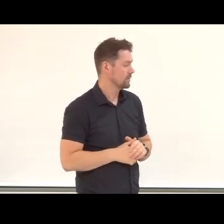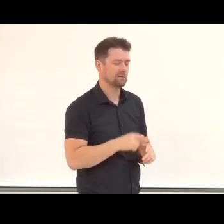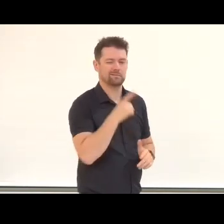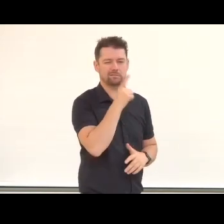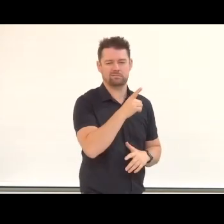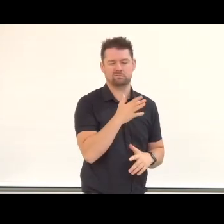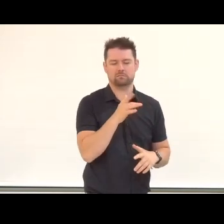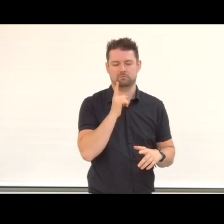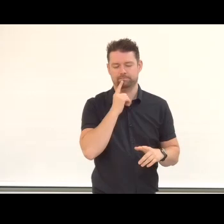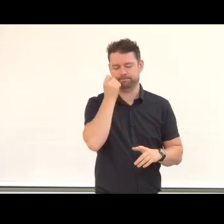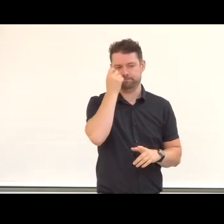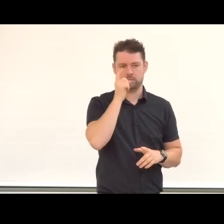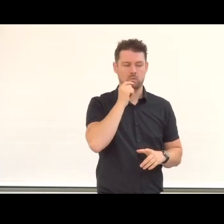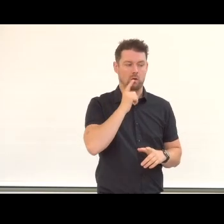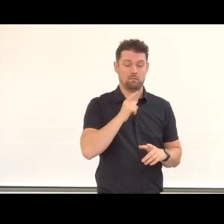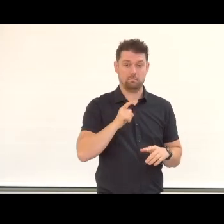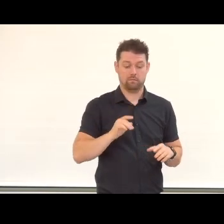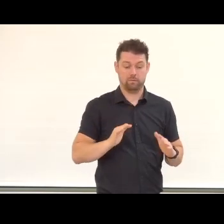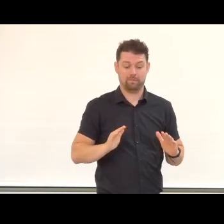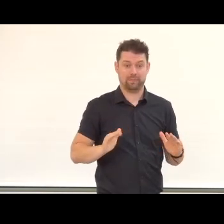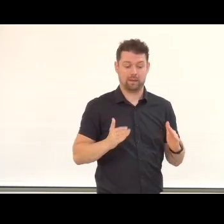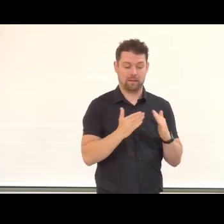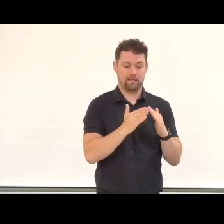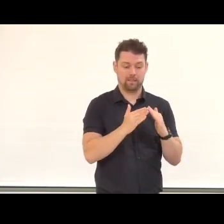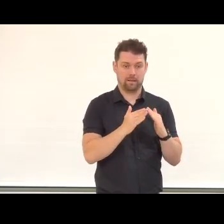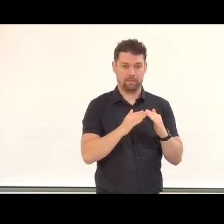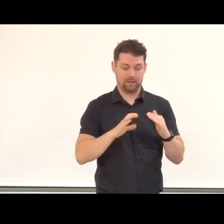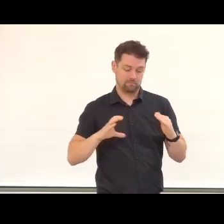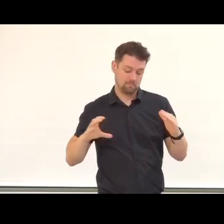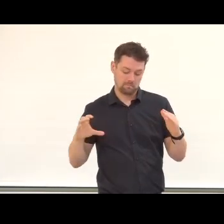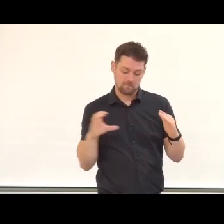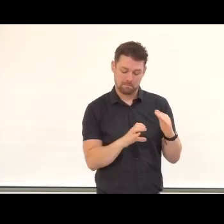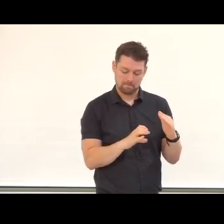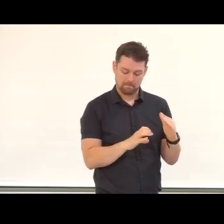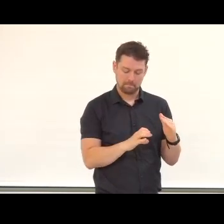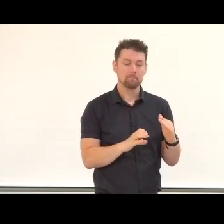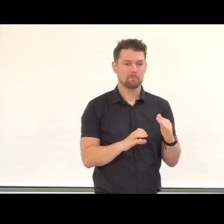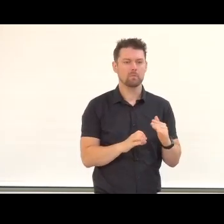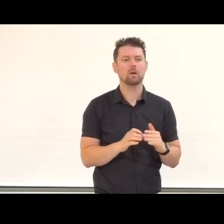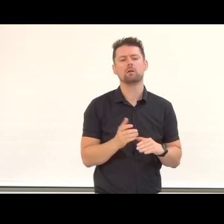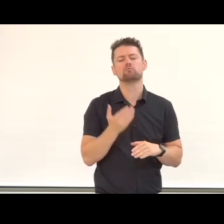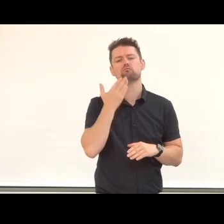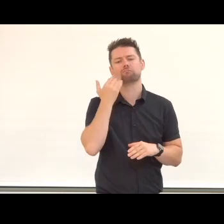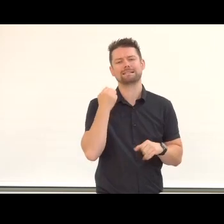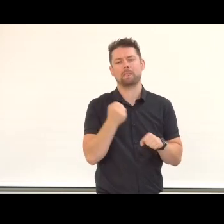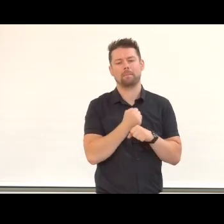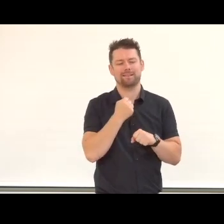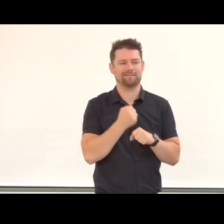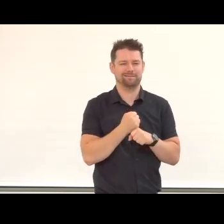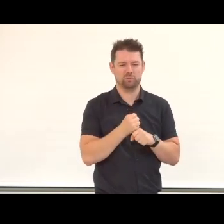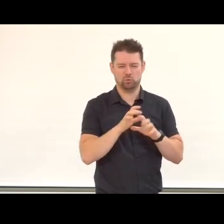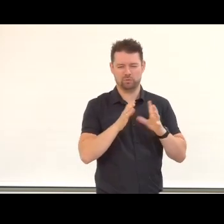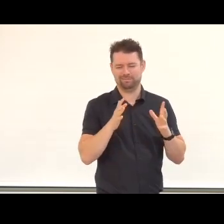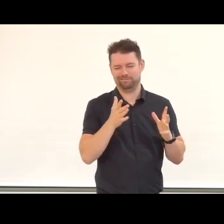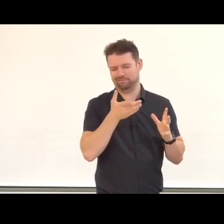hill. This was recently constructed, so it doesn't look as shiny or as fancy yet, because this was really constructed just